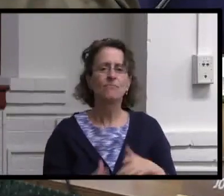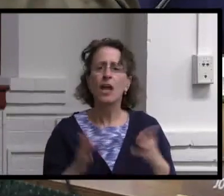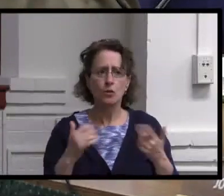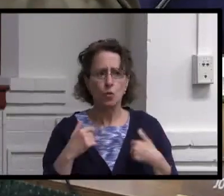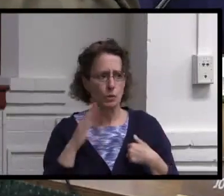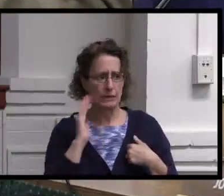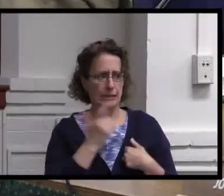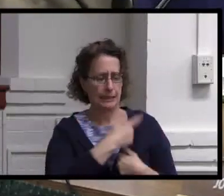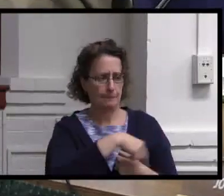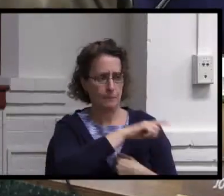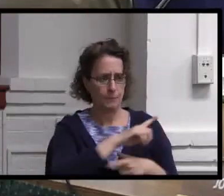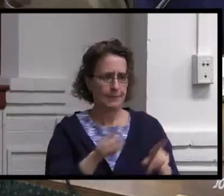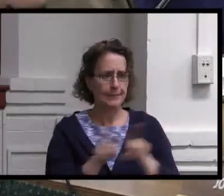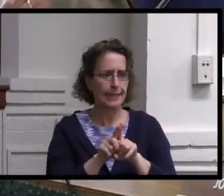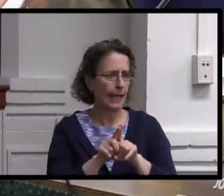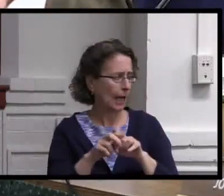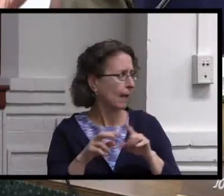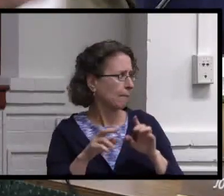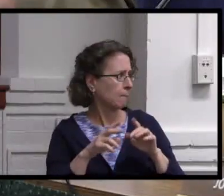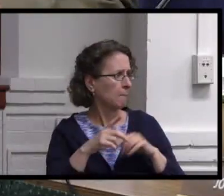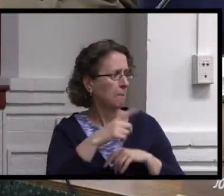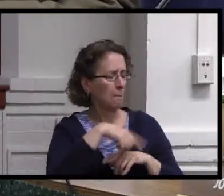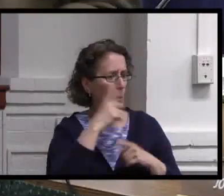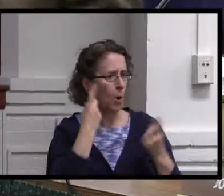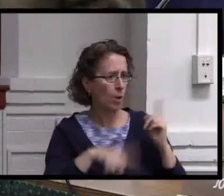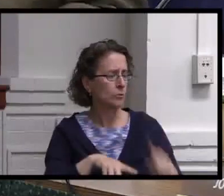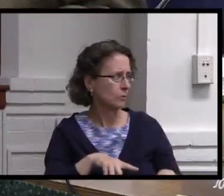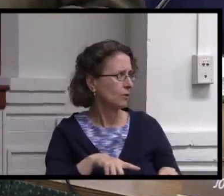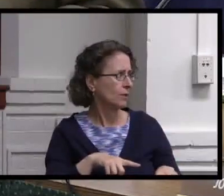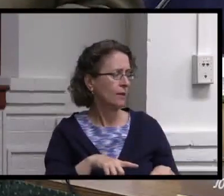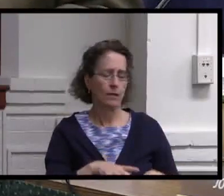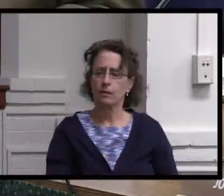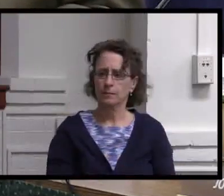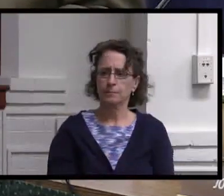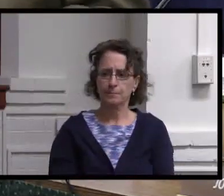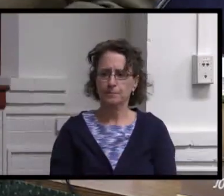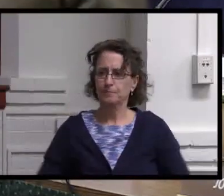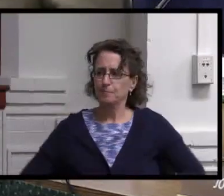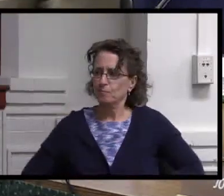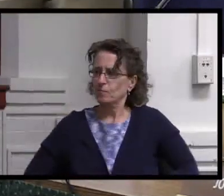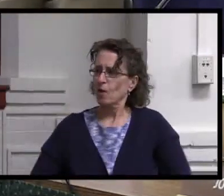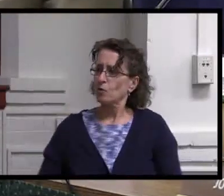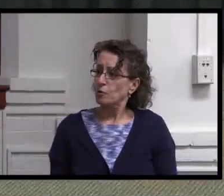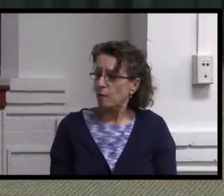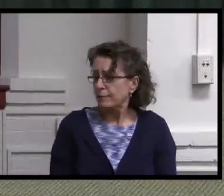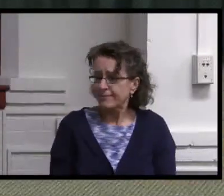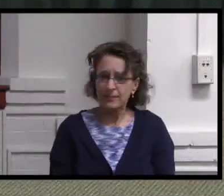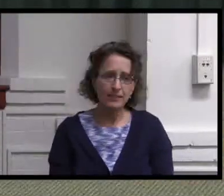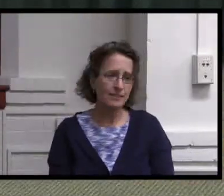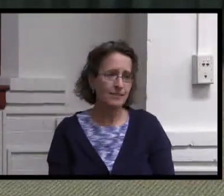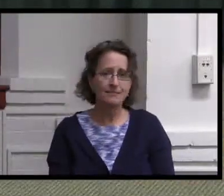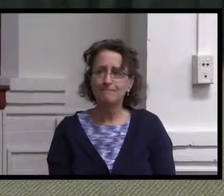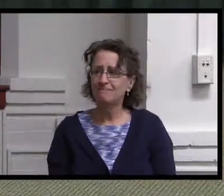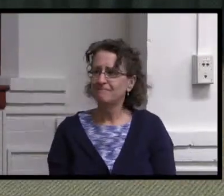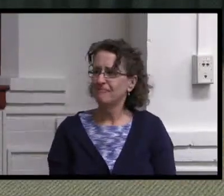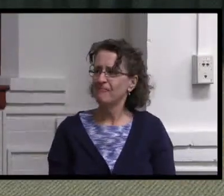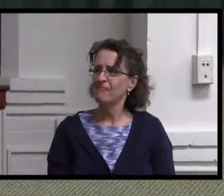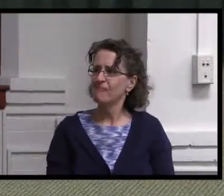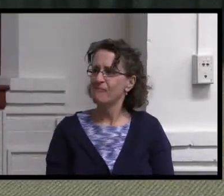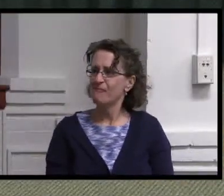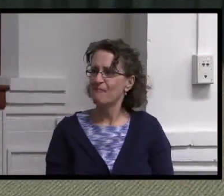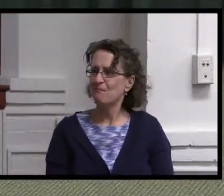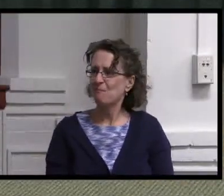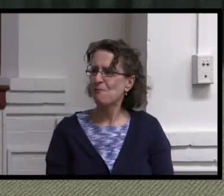Well, that was us newbies first. Yeah. Oh, do you have any okay. questions? First time being meanies. Yeah.